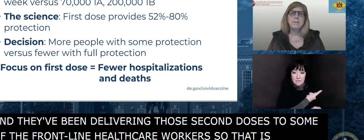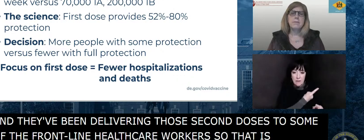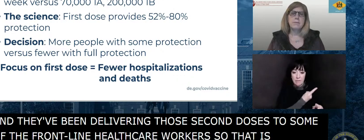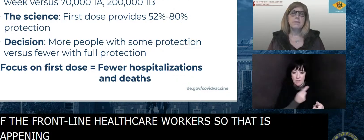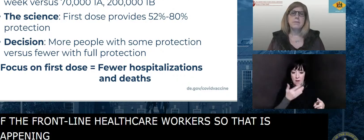been